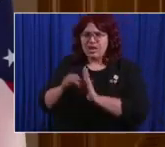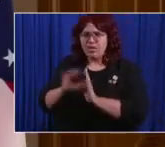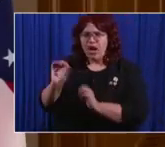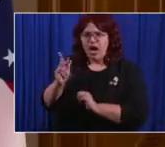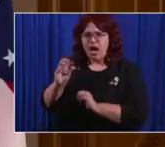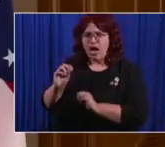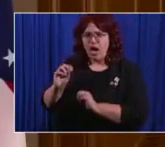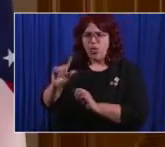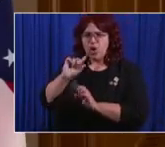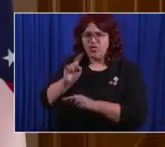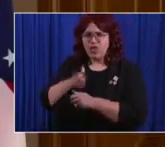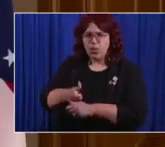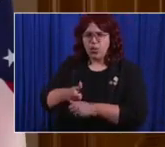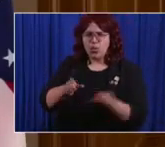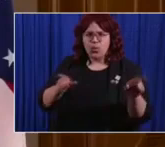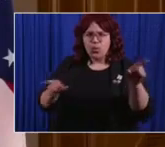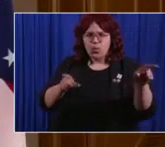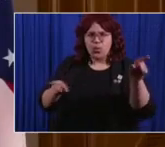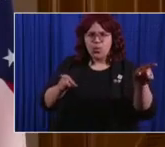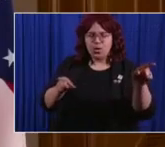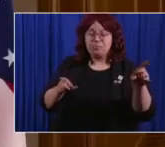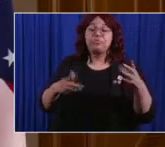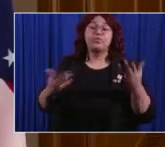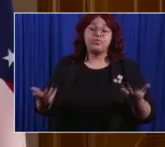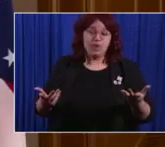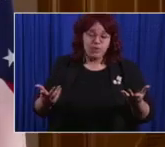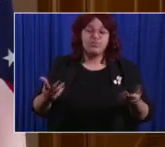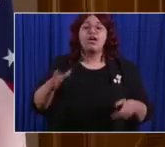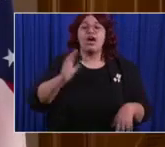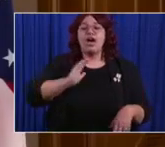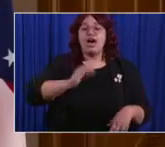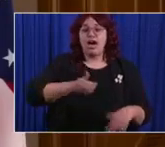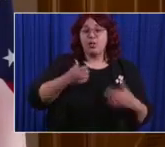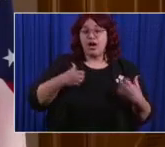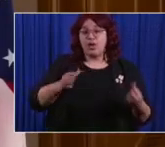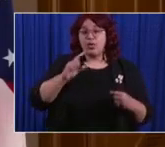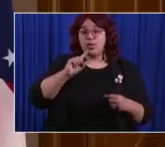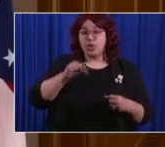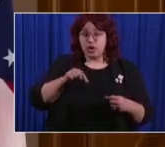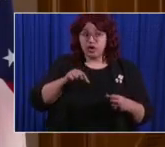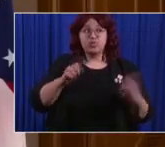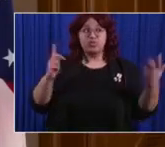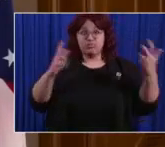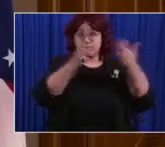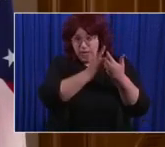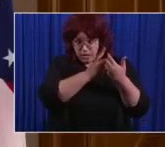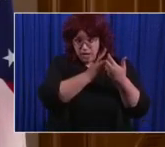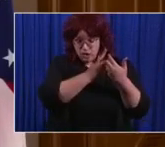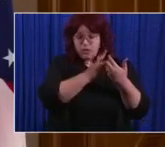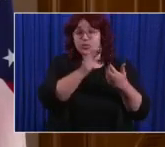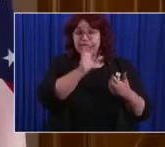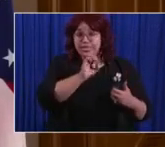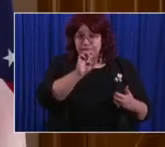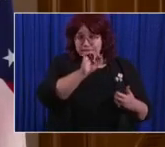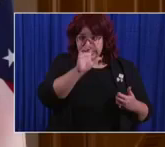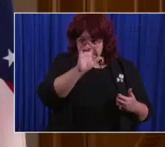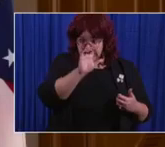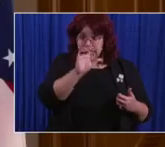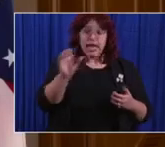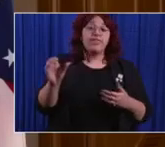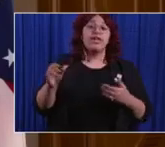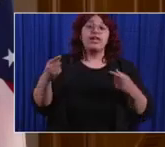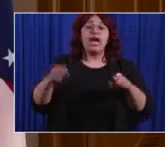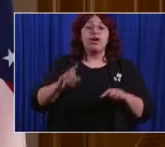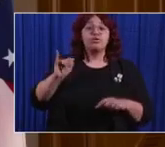the end of June 1, June 2 beginning no orders. We wanted to conform them as closely as